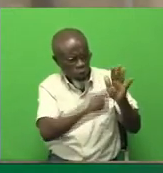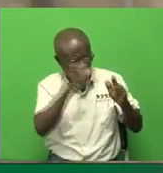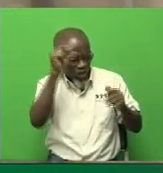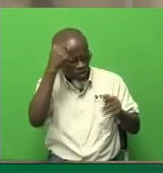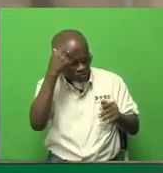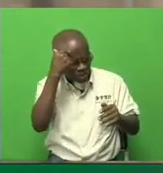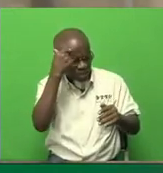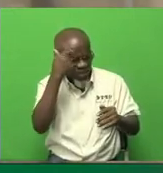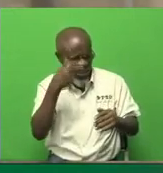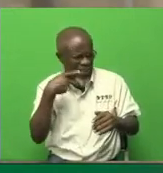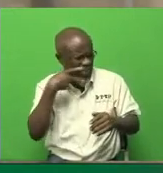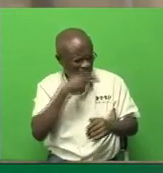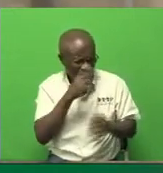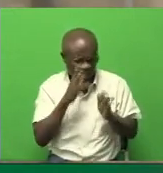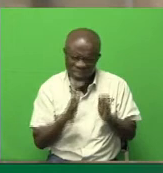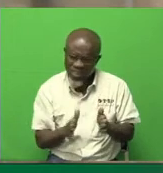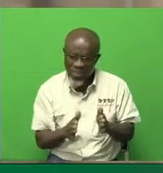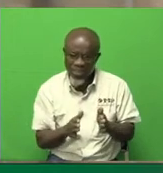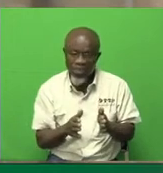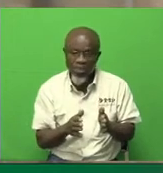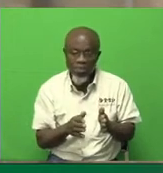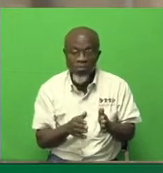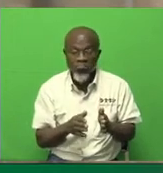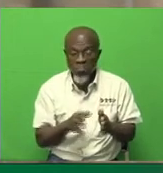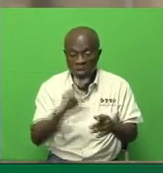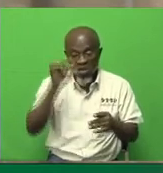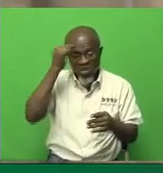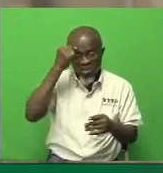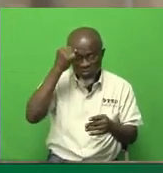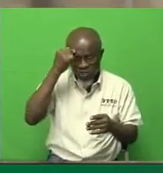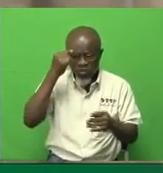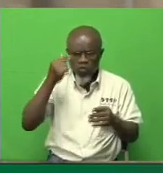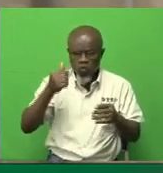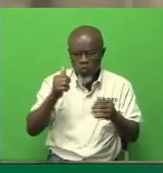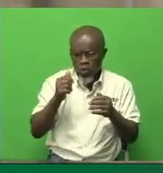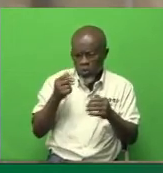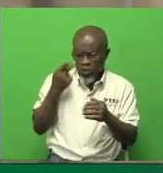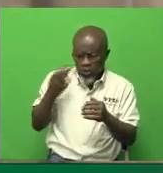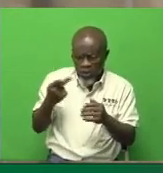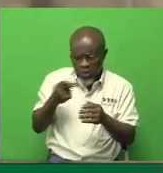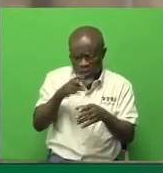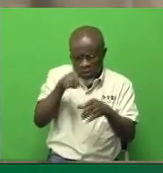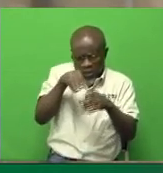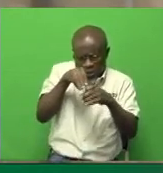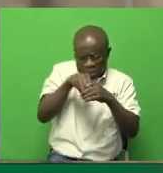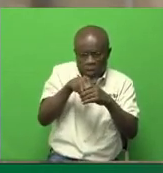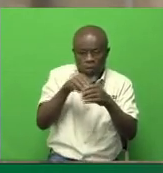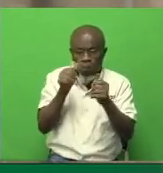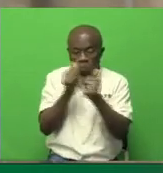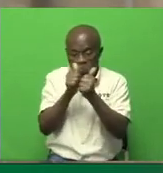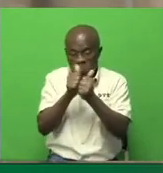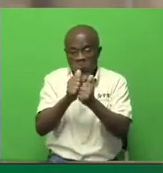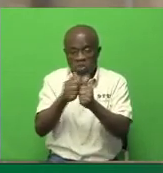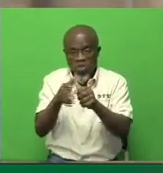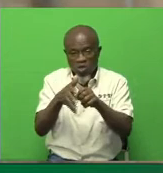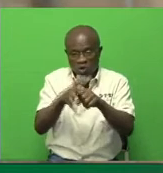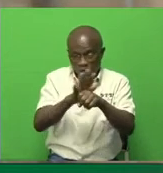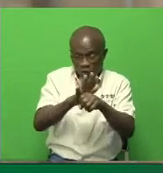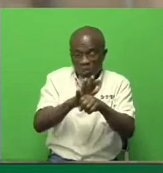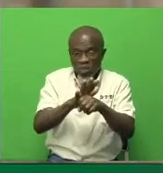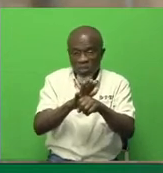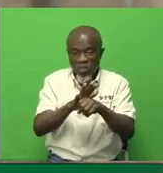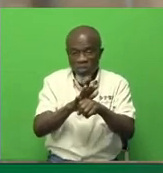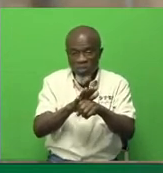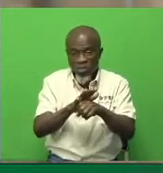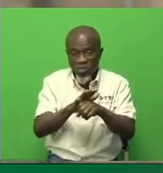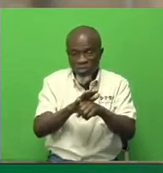truth a government faced with a global pandemic and difficult economic headwinds protecting the